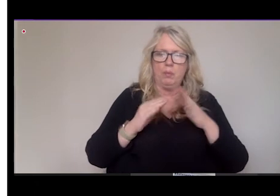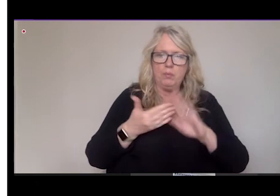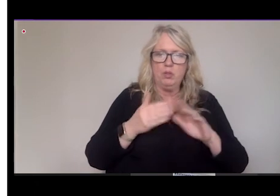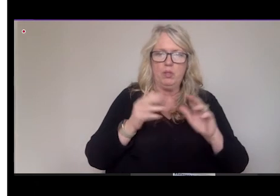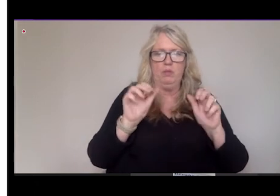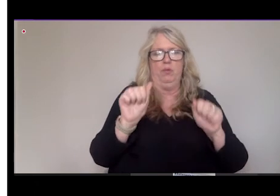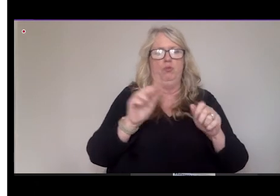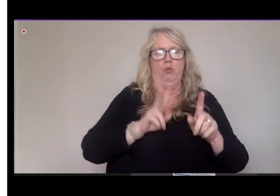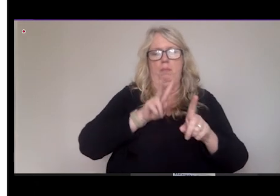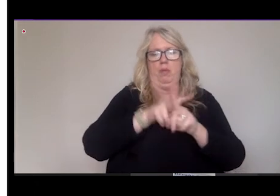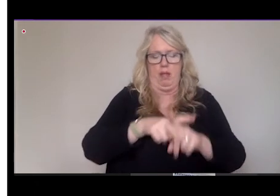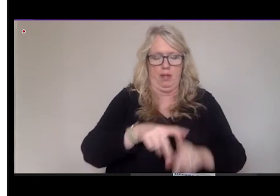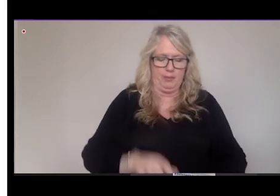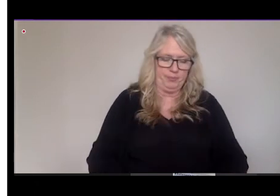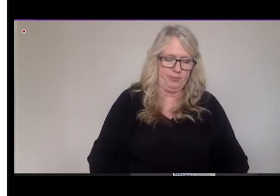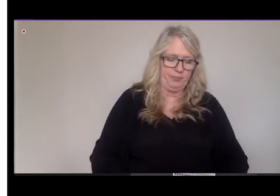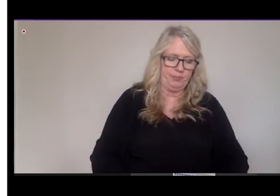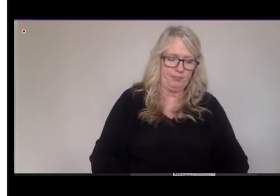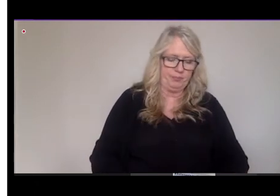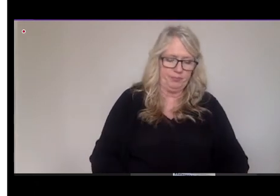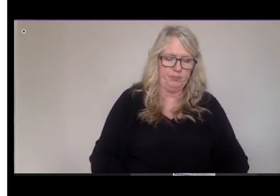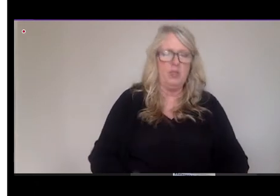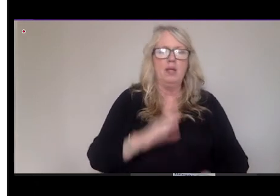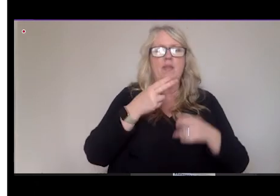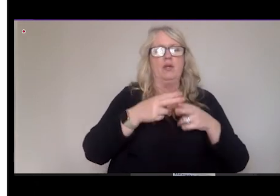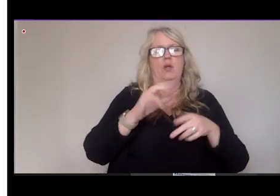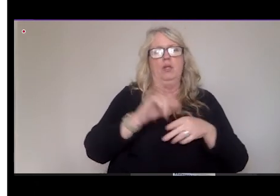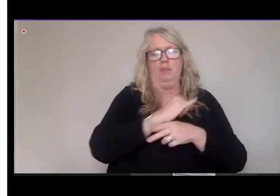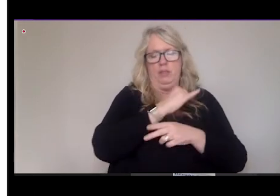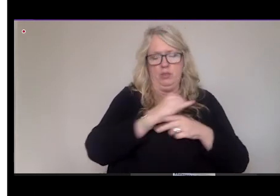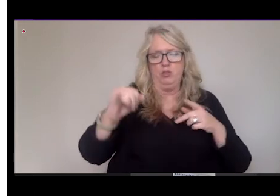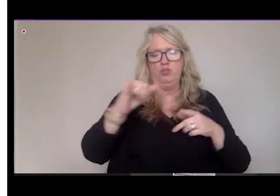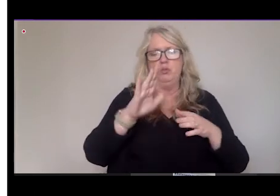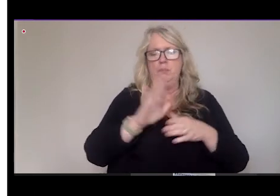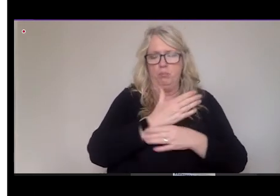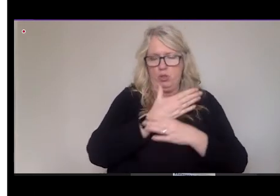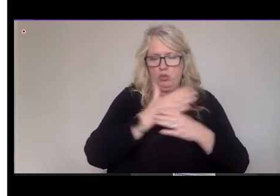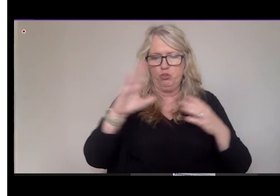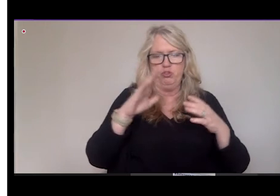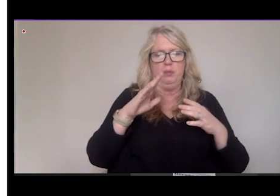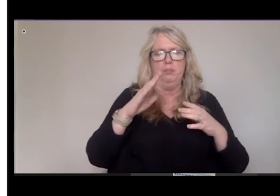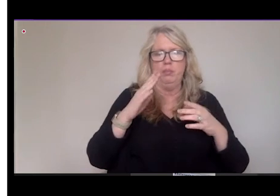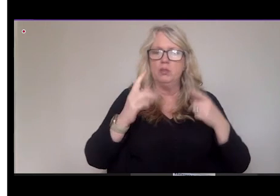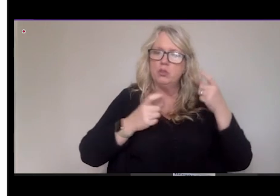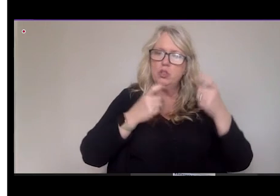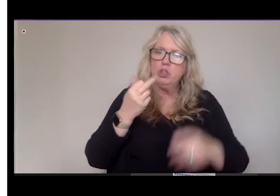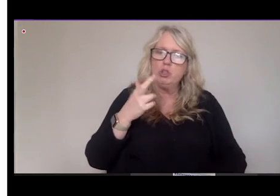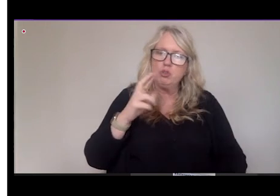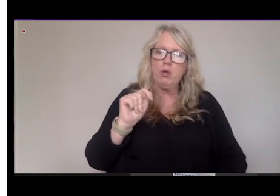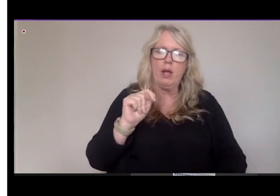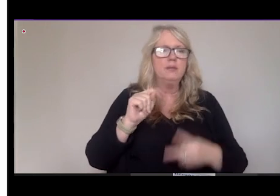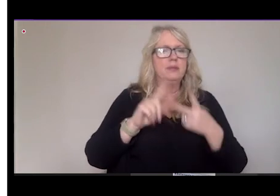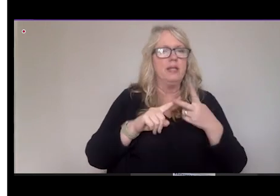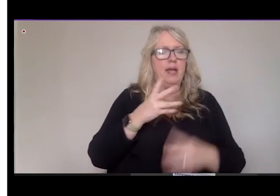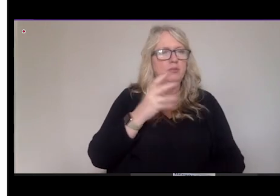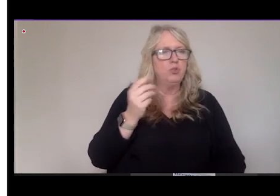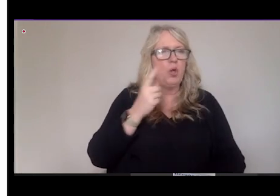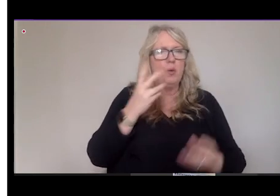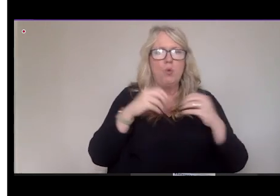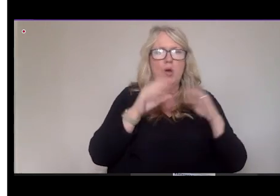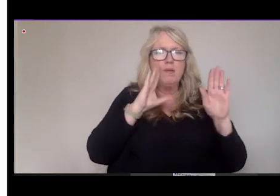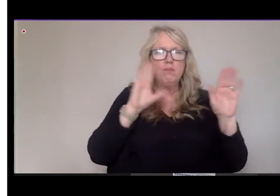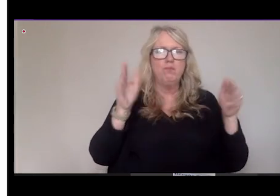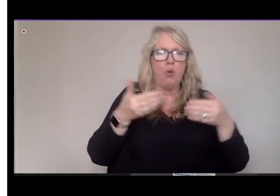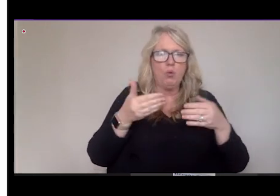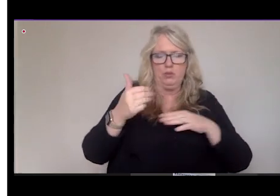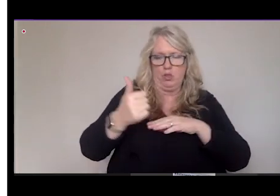local communities can apply for. And they called them industry partnership grants. And this is a